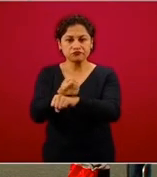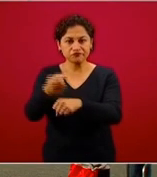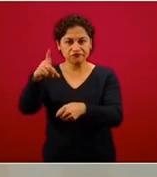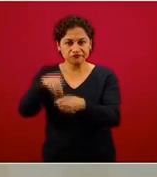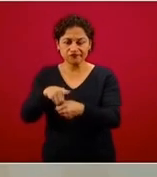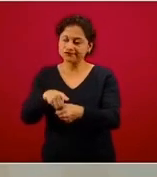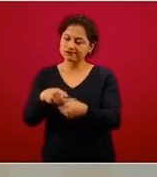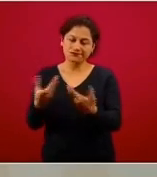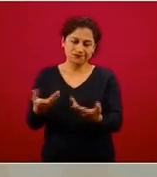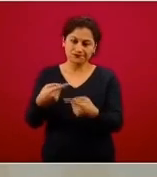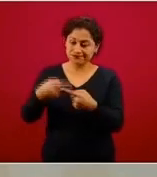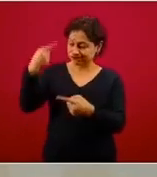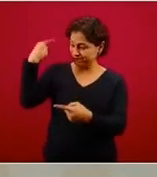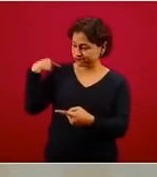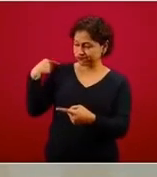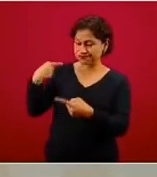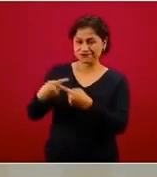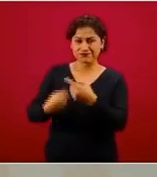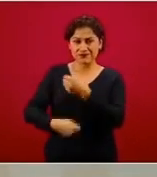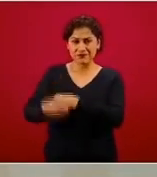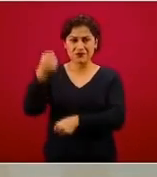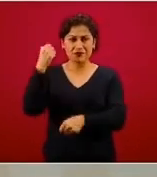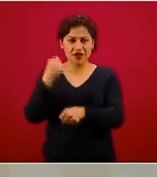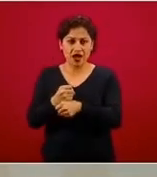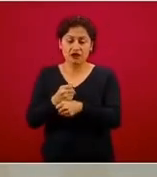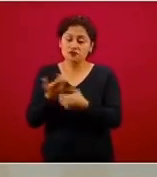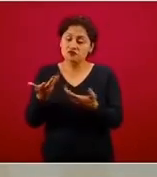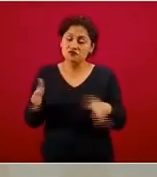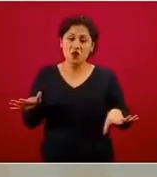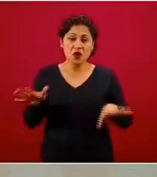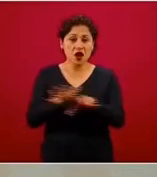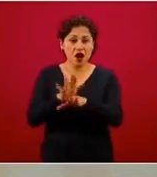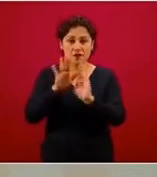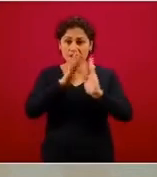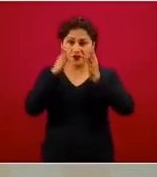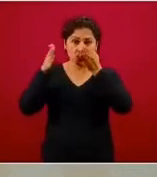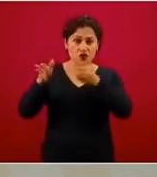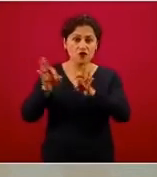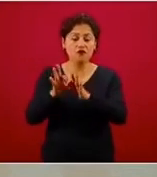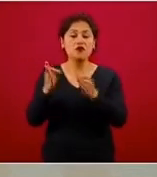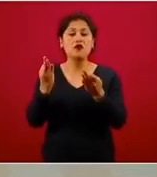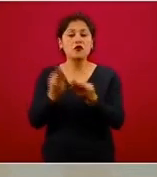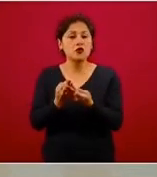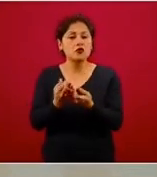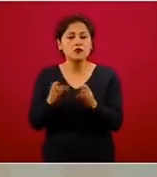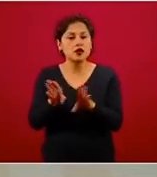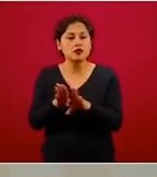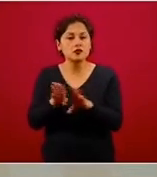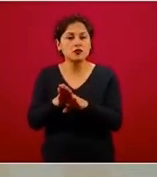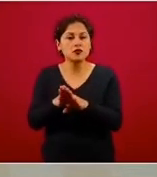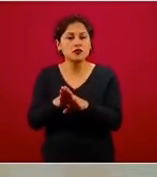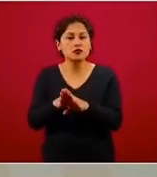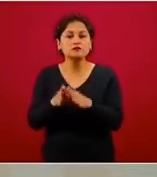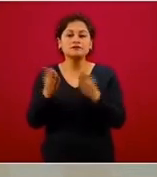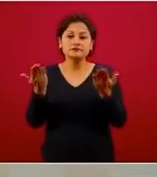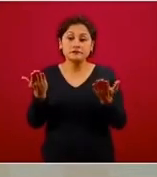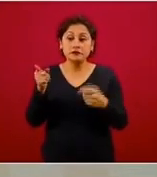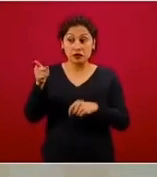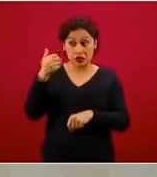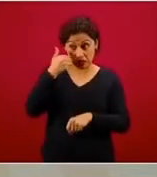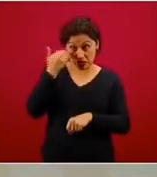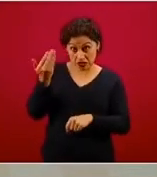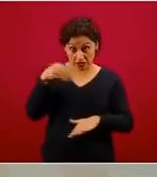capacity. All of these years that I've spoken of, we've passed to another way, which is really not that